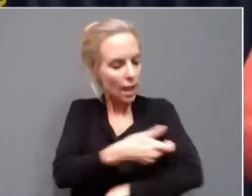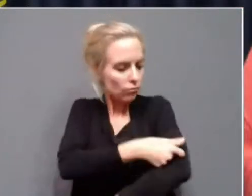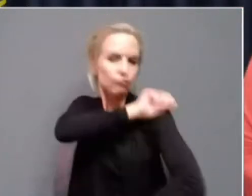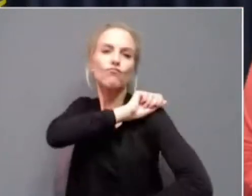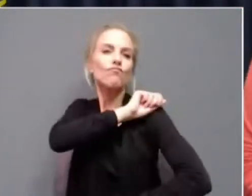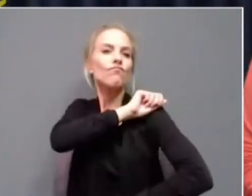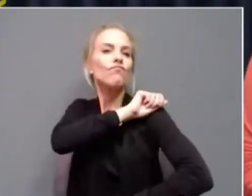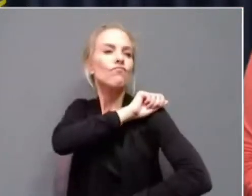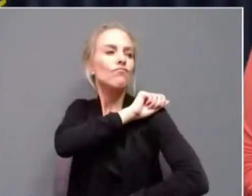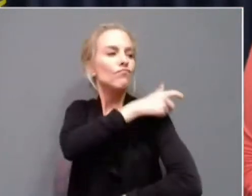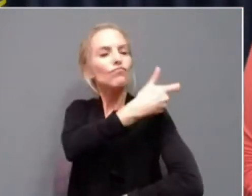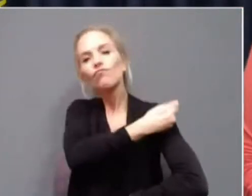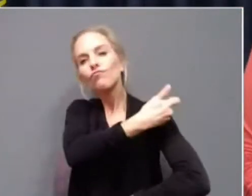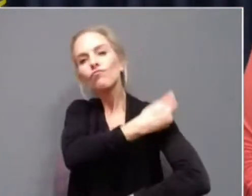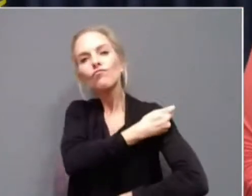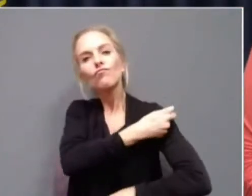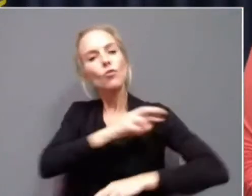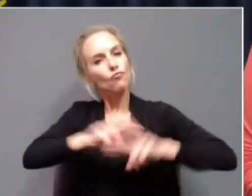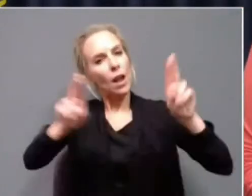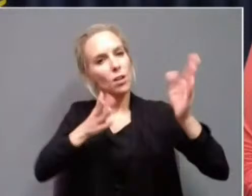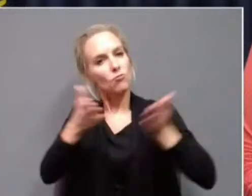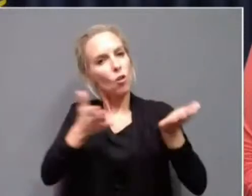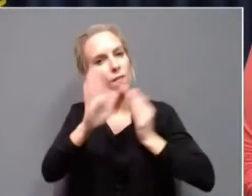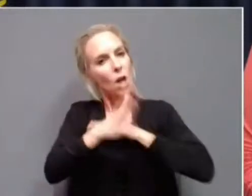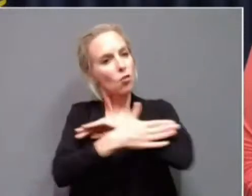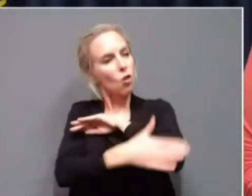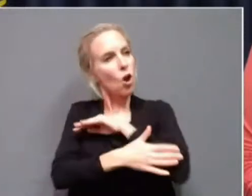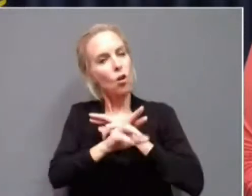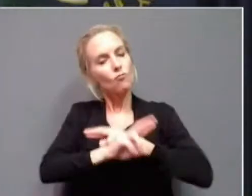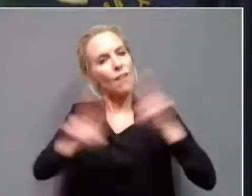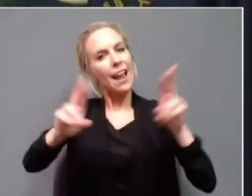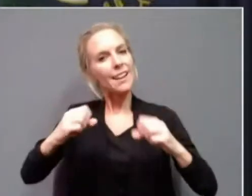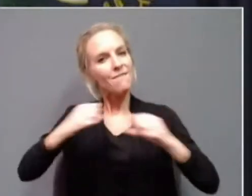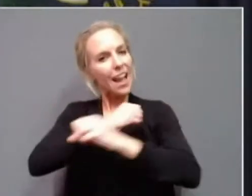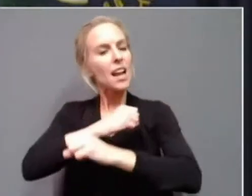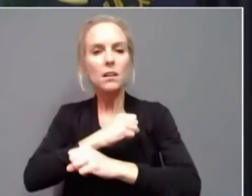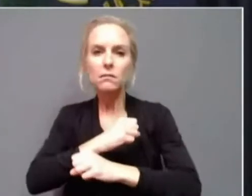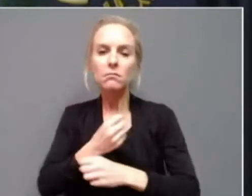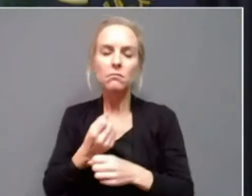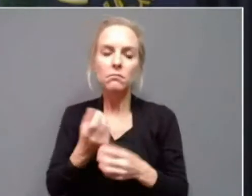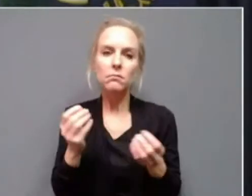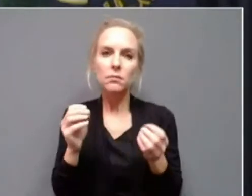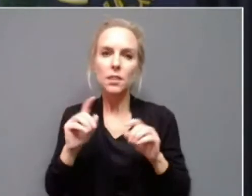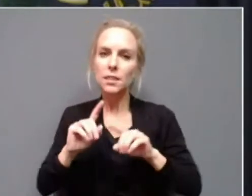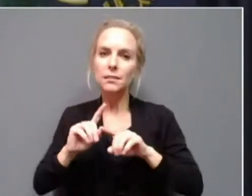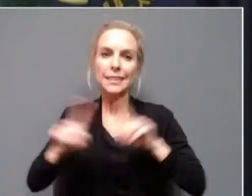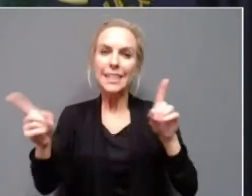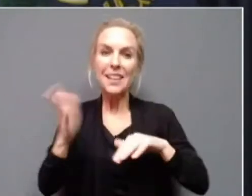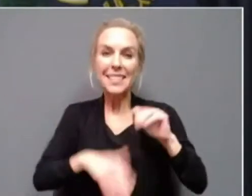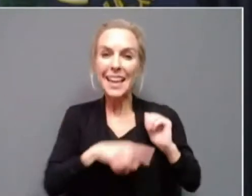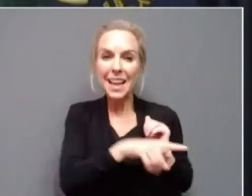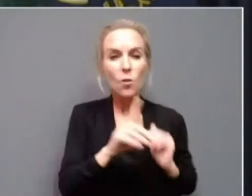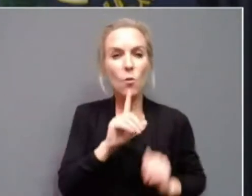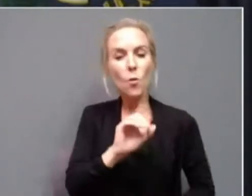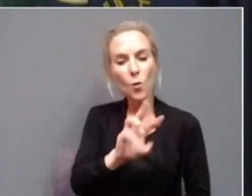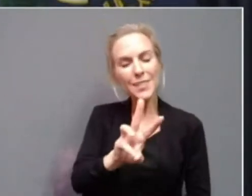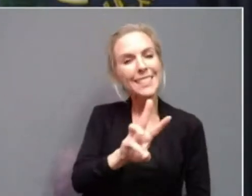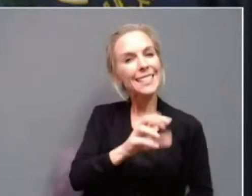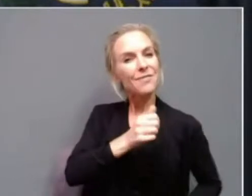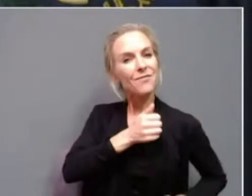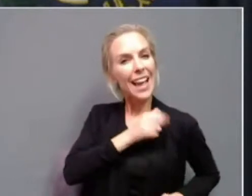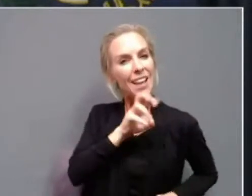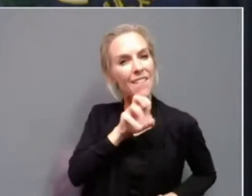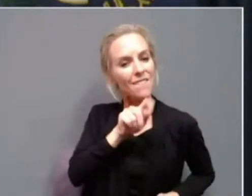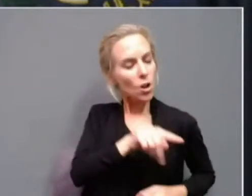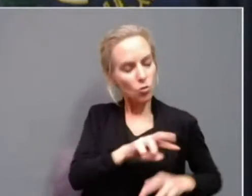get their vaccinations, ready to serve, ready to fight. And that was no different. Our 106-year-old little veteran, he was ready to go,